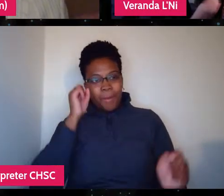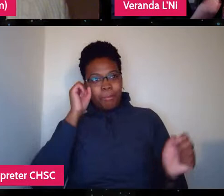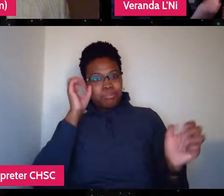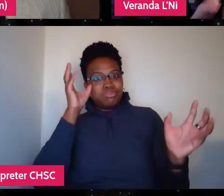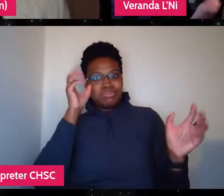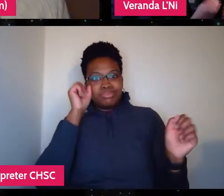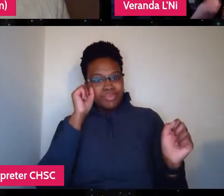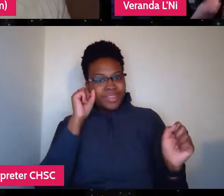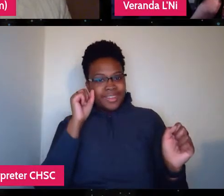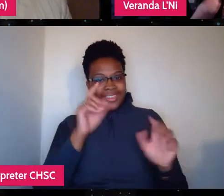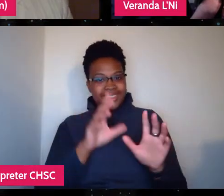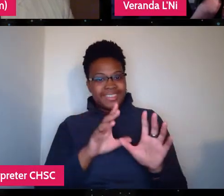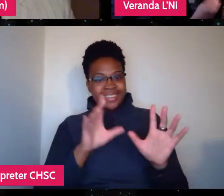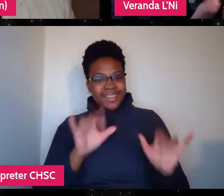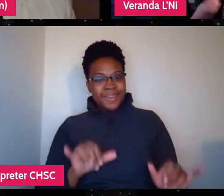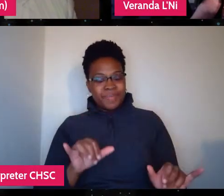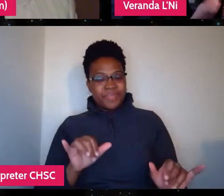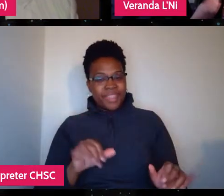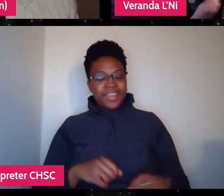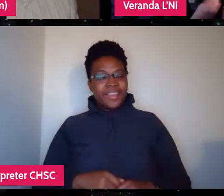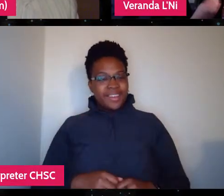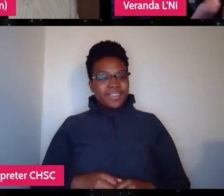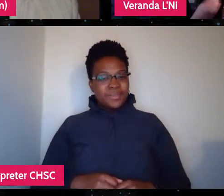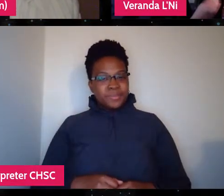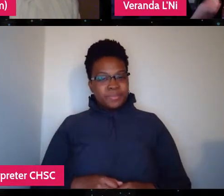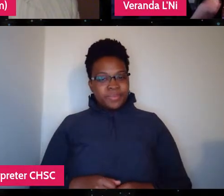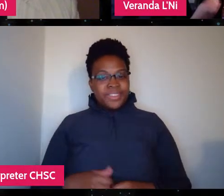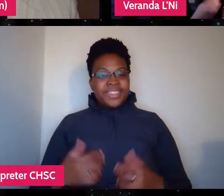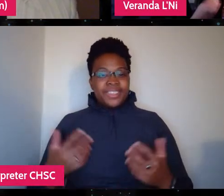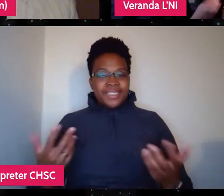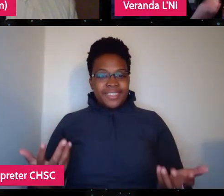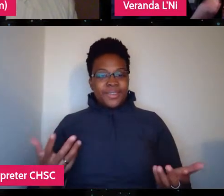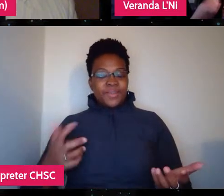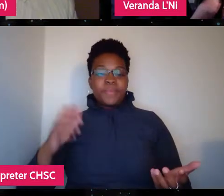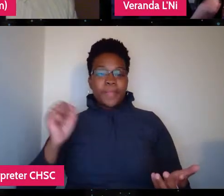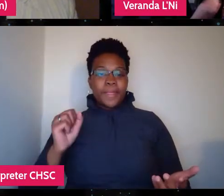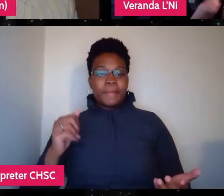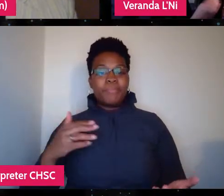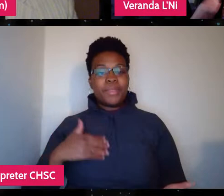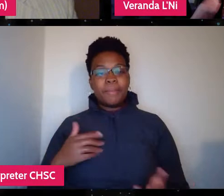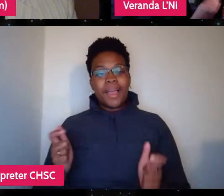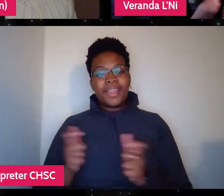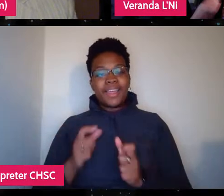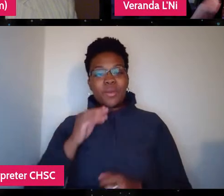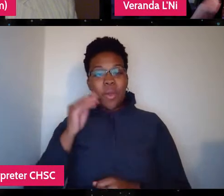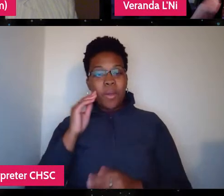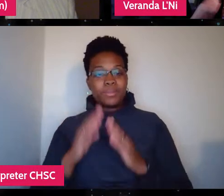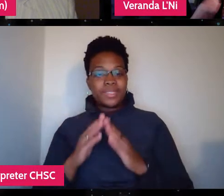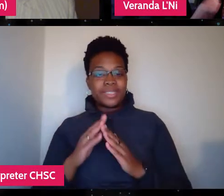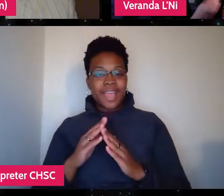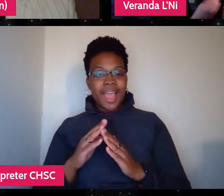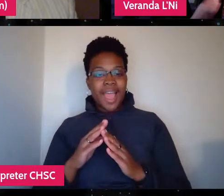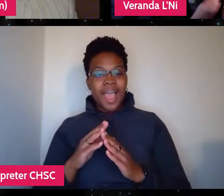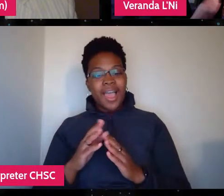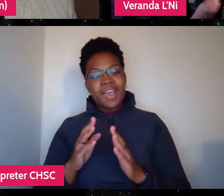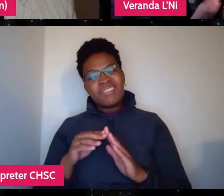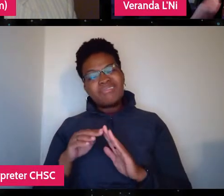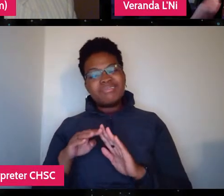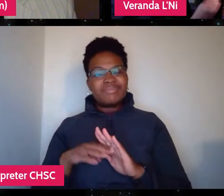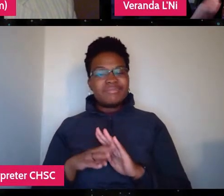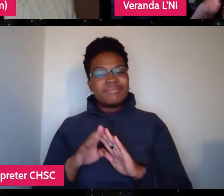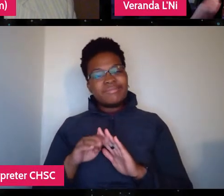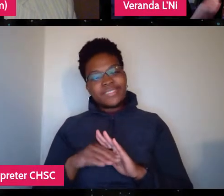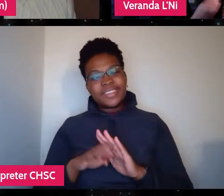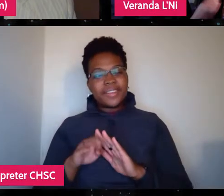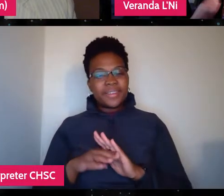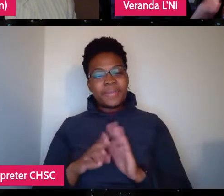time, you know, like, so yeah, my little hometown that was really kind of down and out,